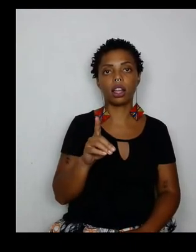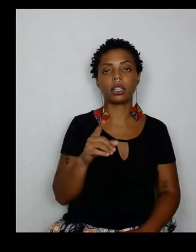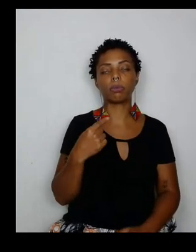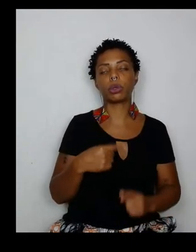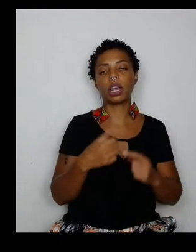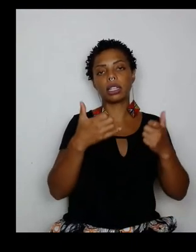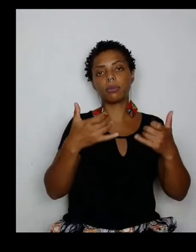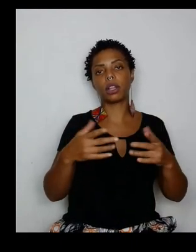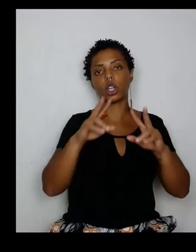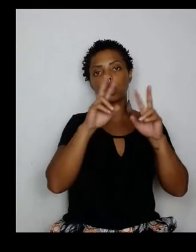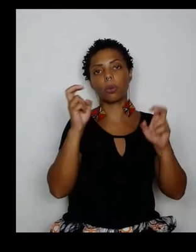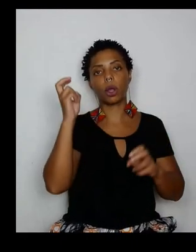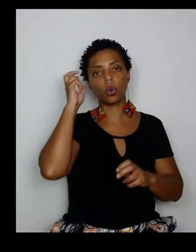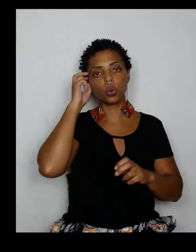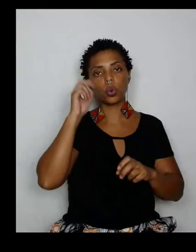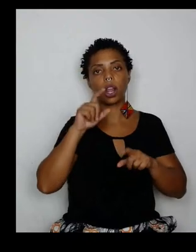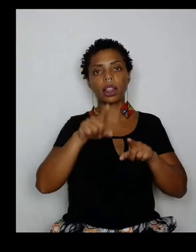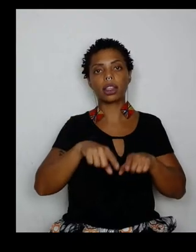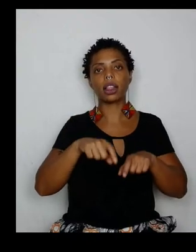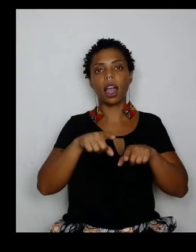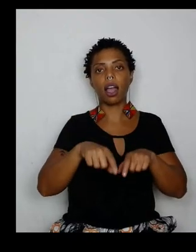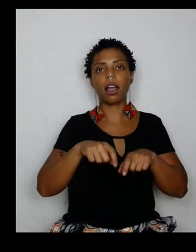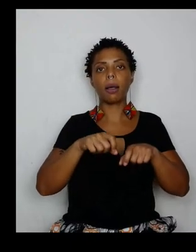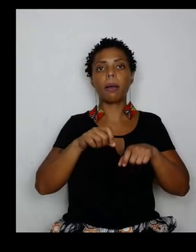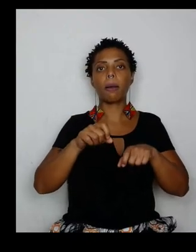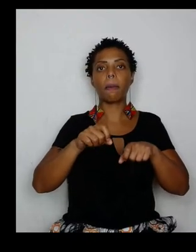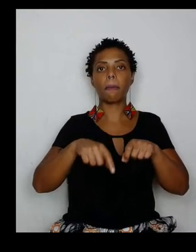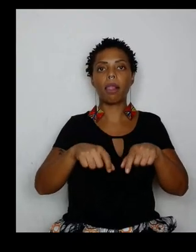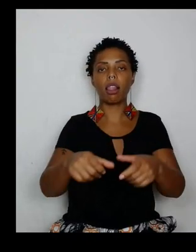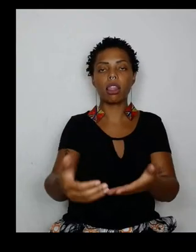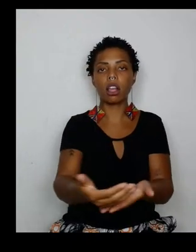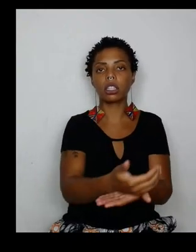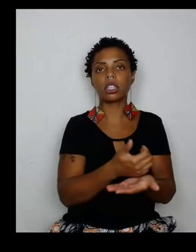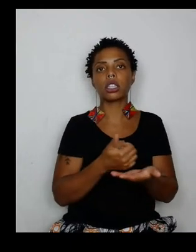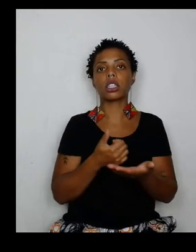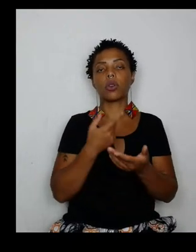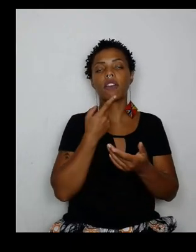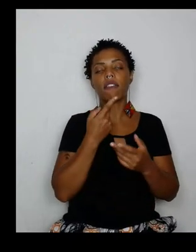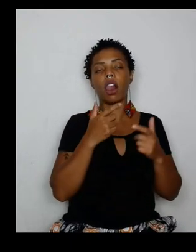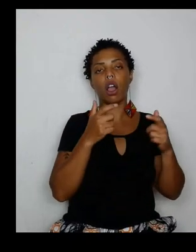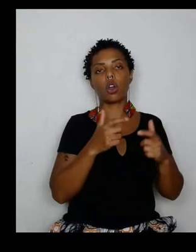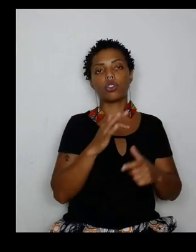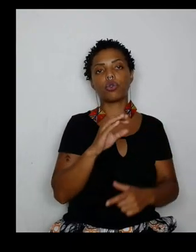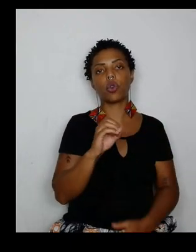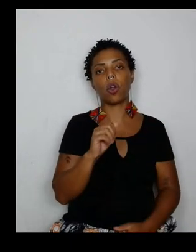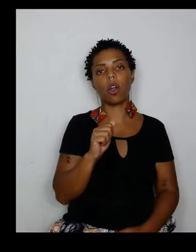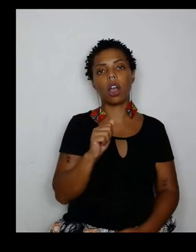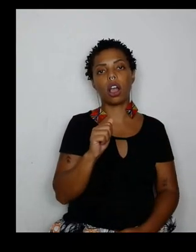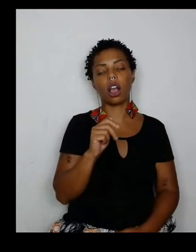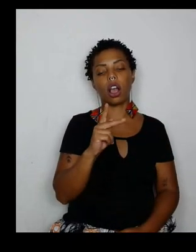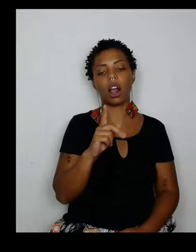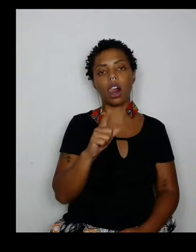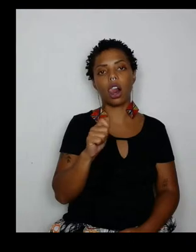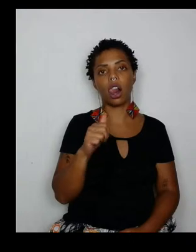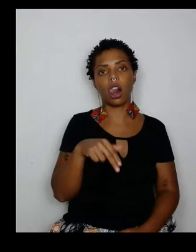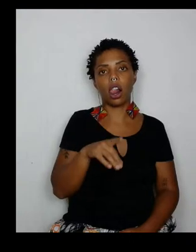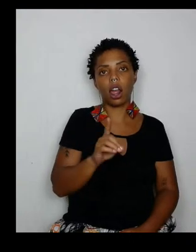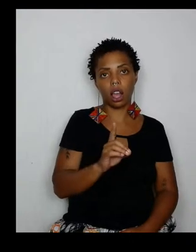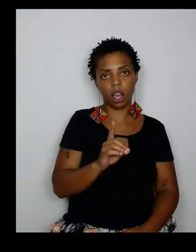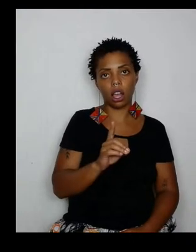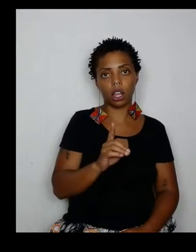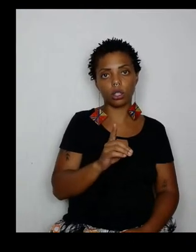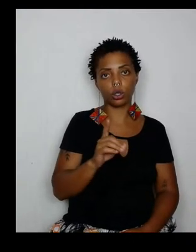america and the south and the south the american south some brilliant way of critiquing uh but but seeing